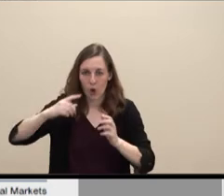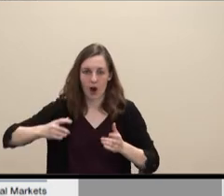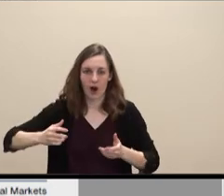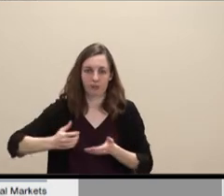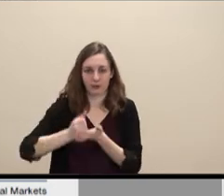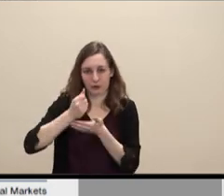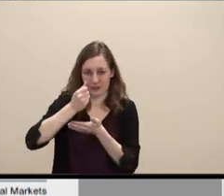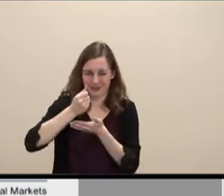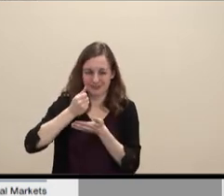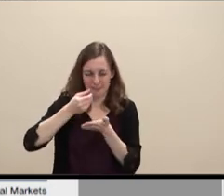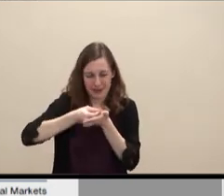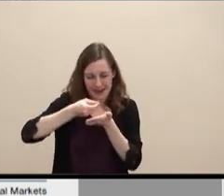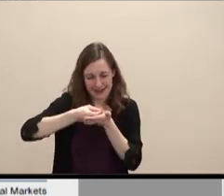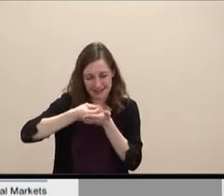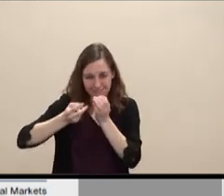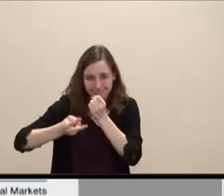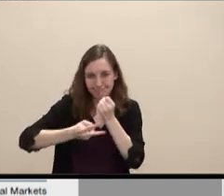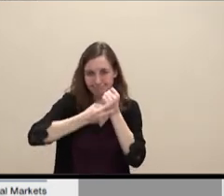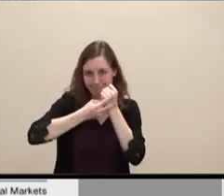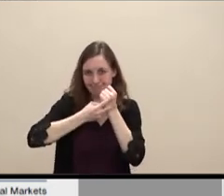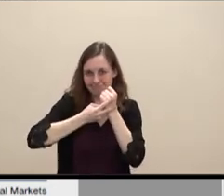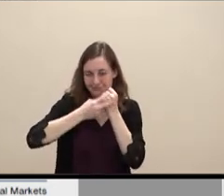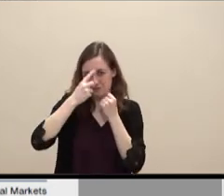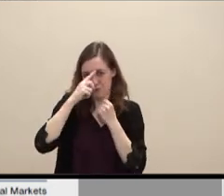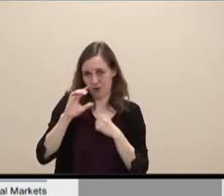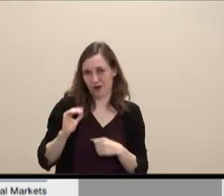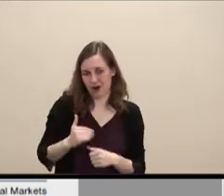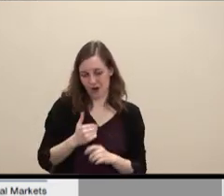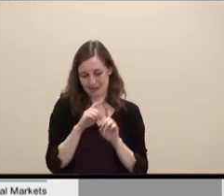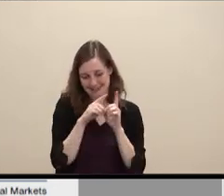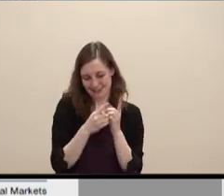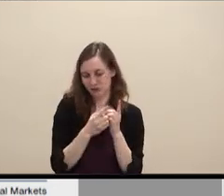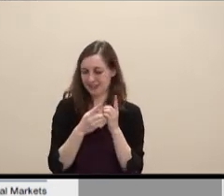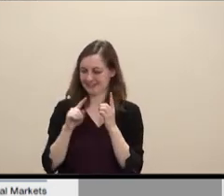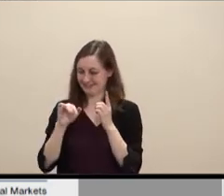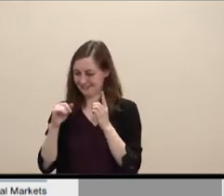the district, for the district's taxpayers, and that's really shown here.